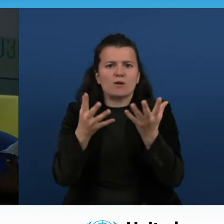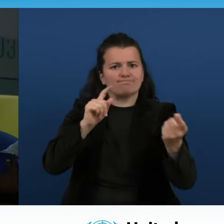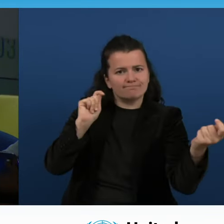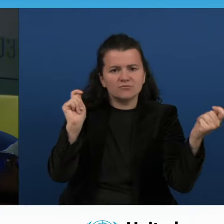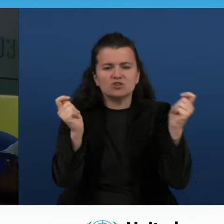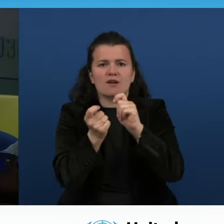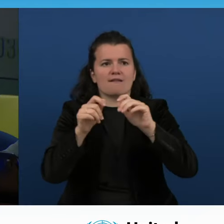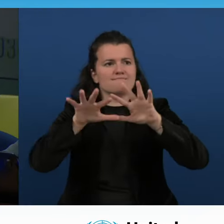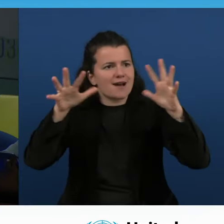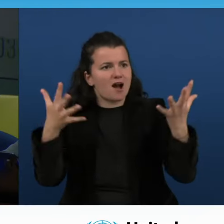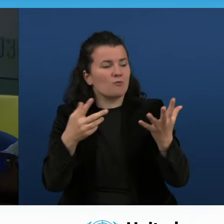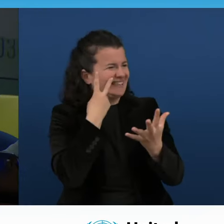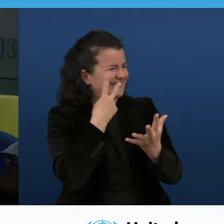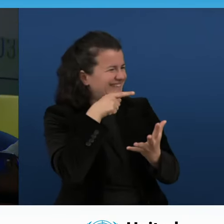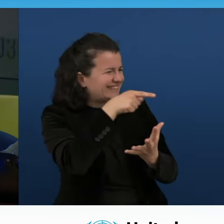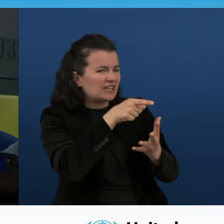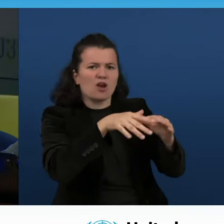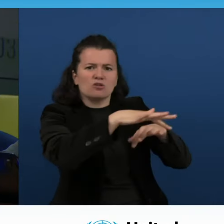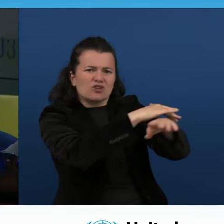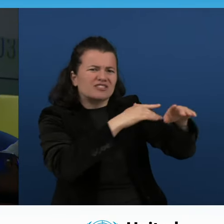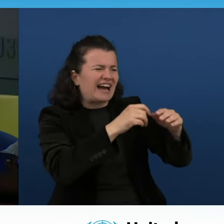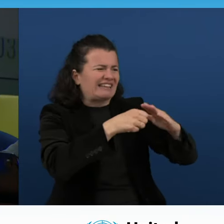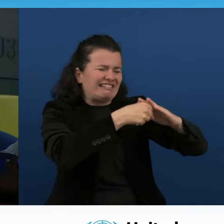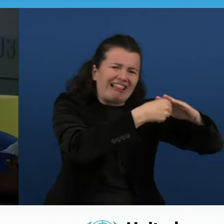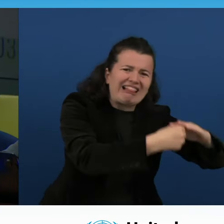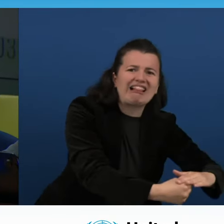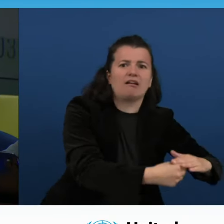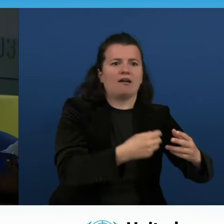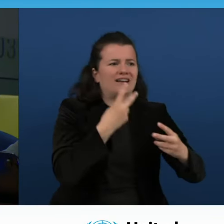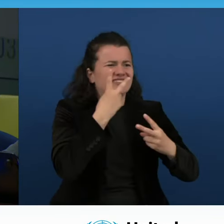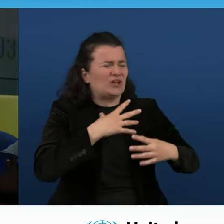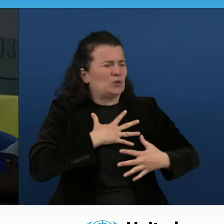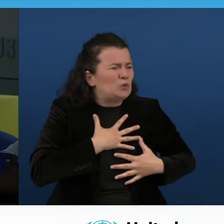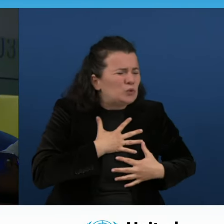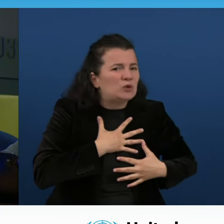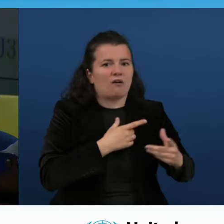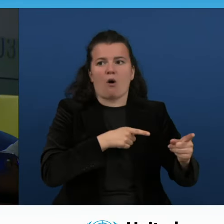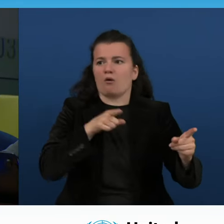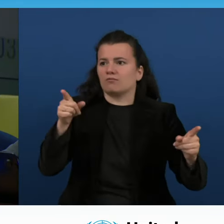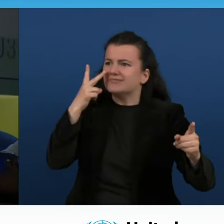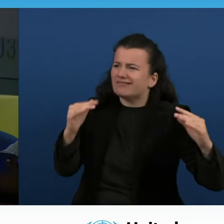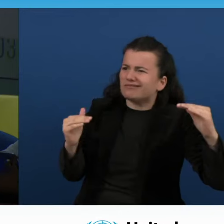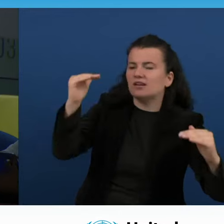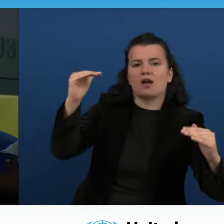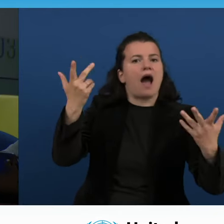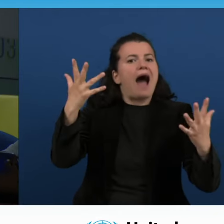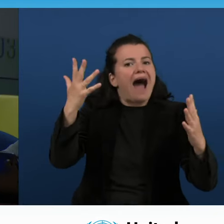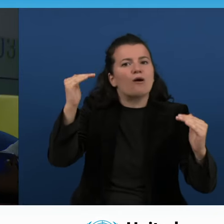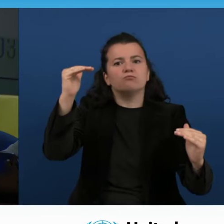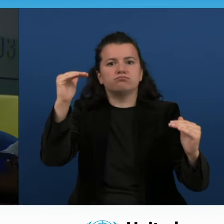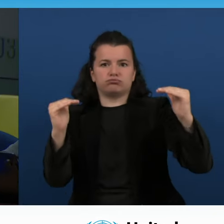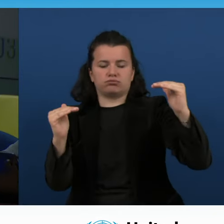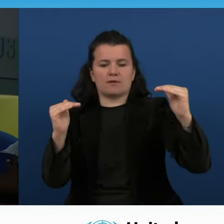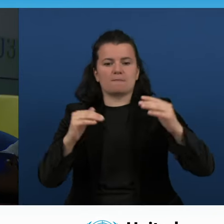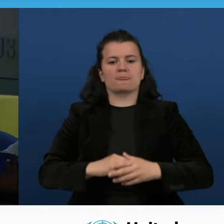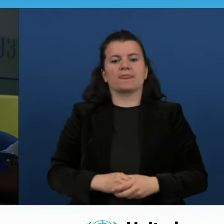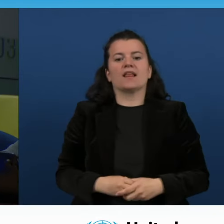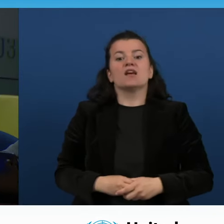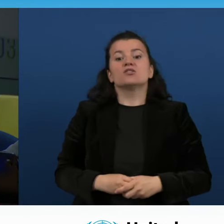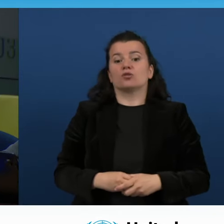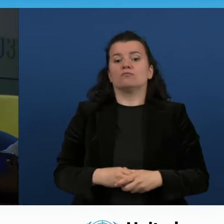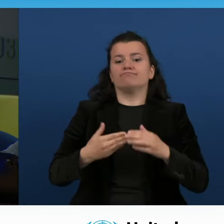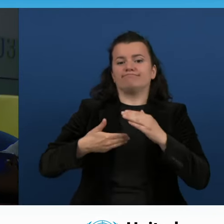others. 60 years ago, the Declaration on the Promotion of Youth and Mutual